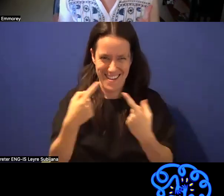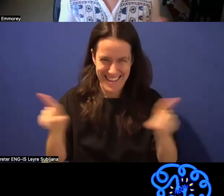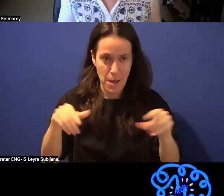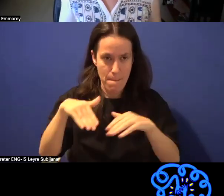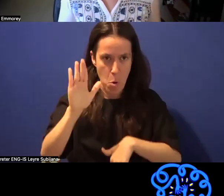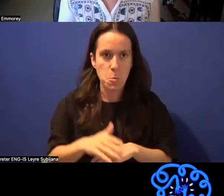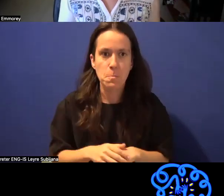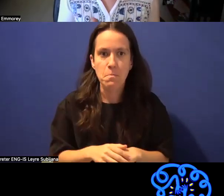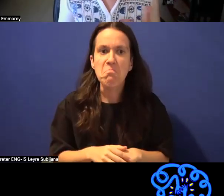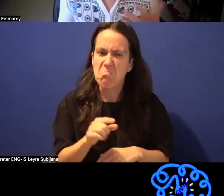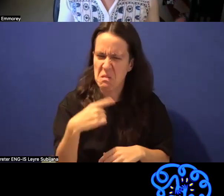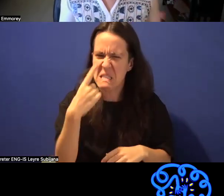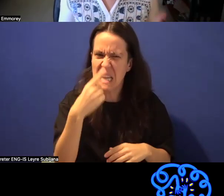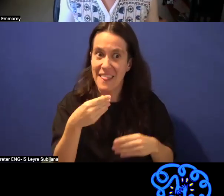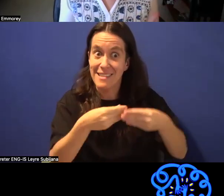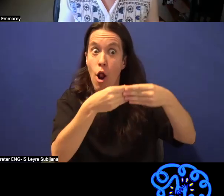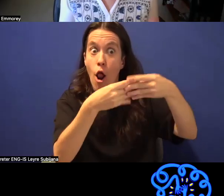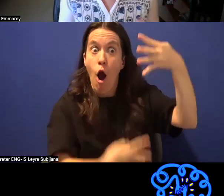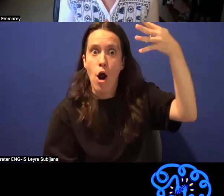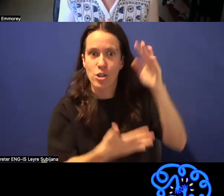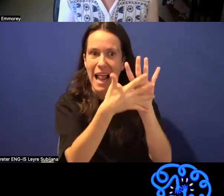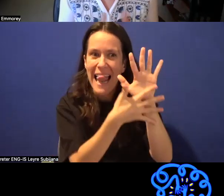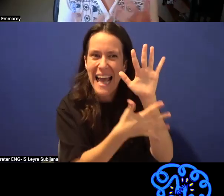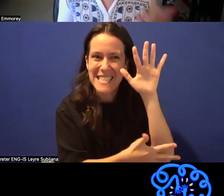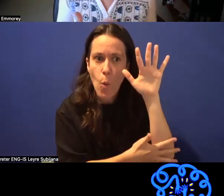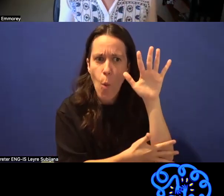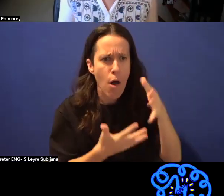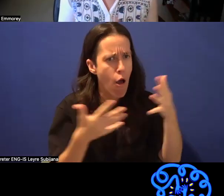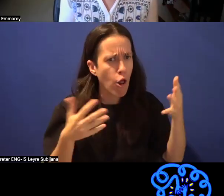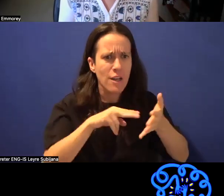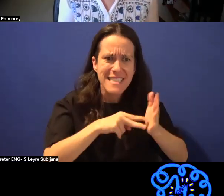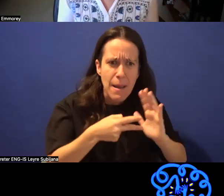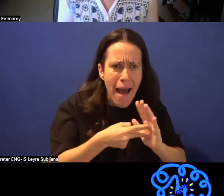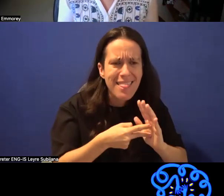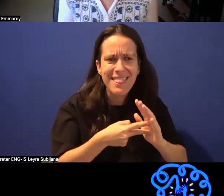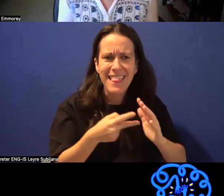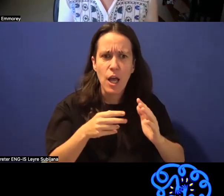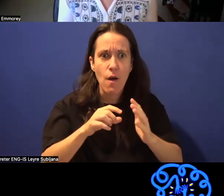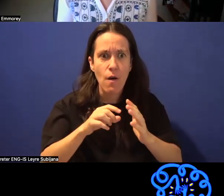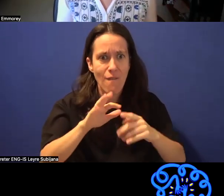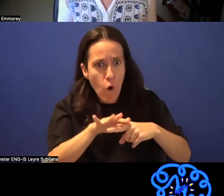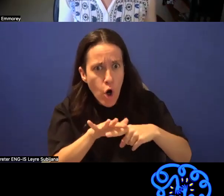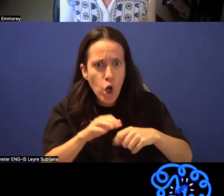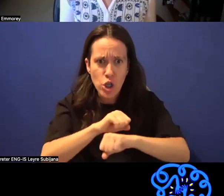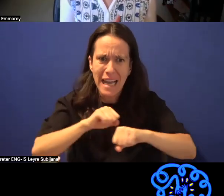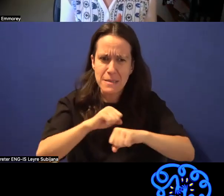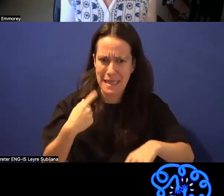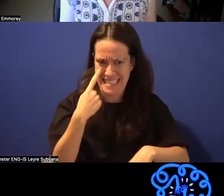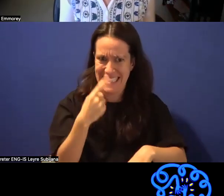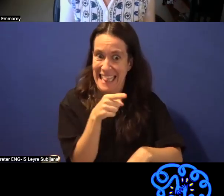particularly large lexicons with crowded semantic and phonological spaces. So computational work has suggested that